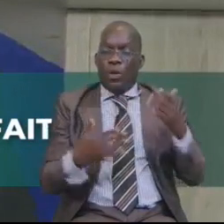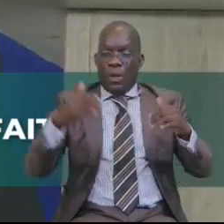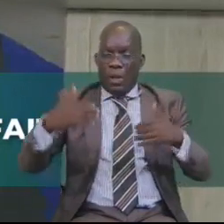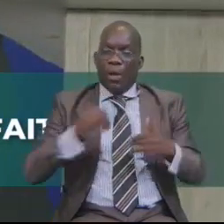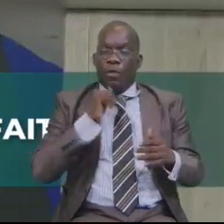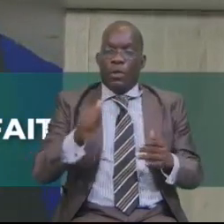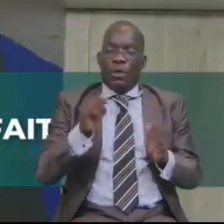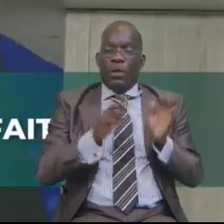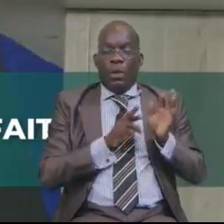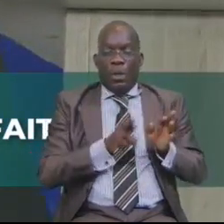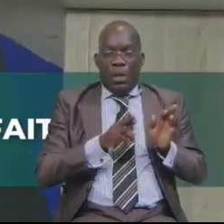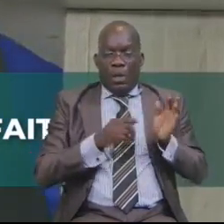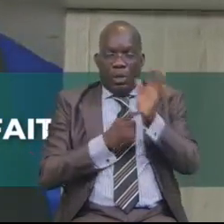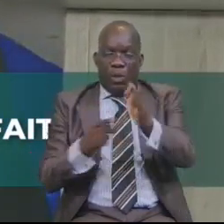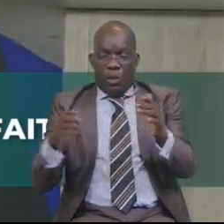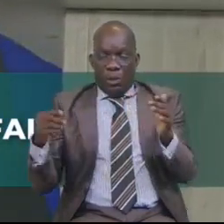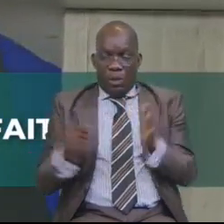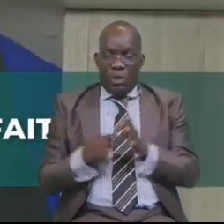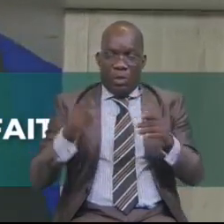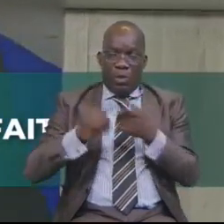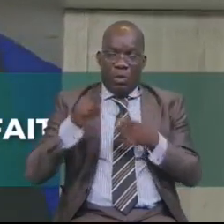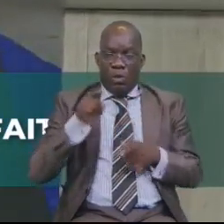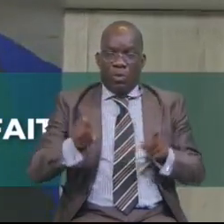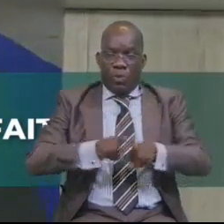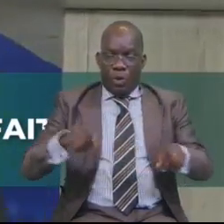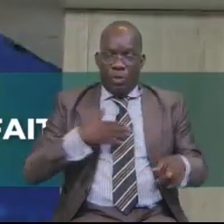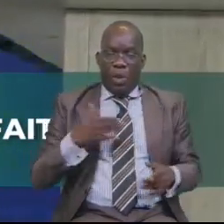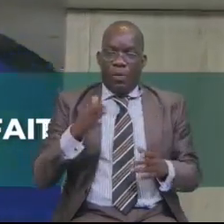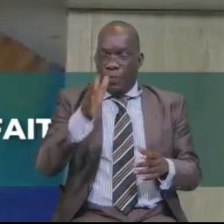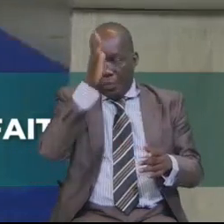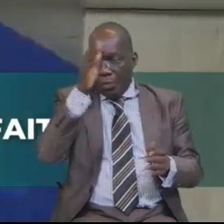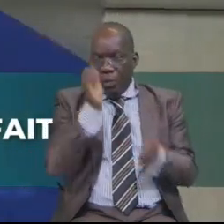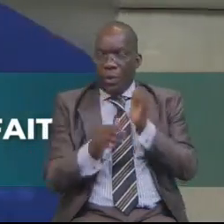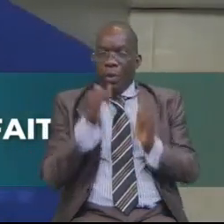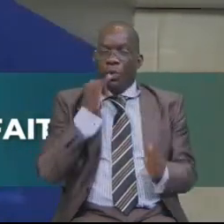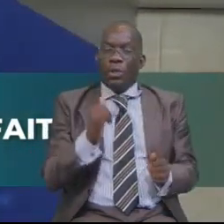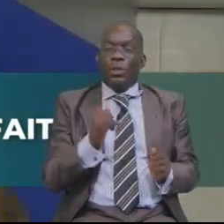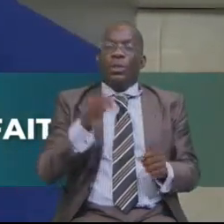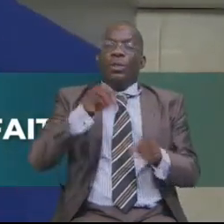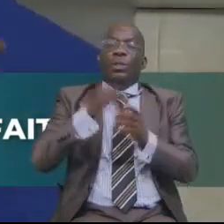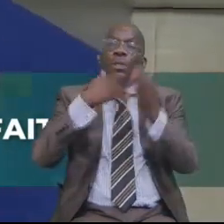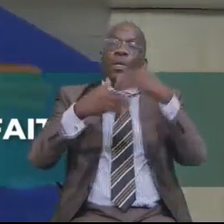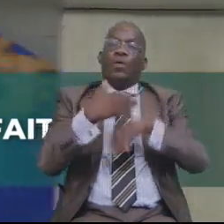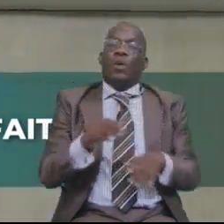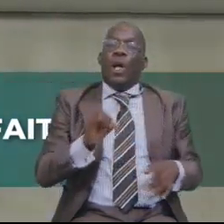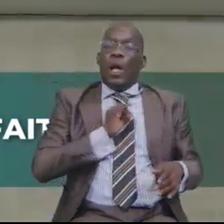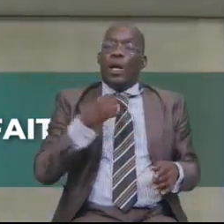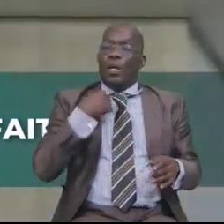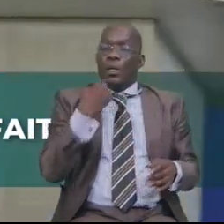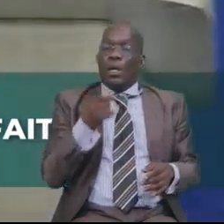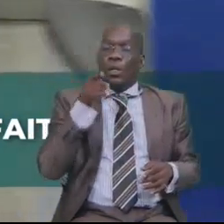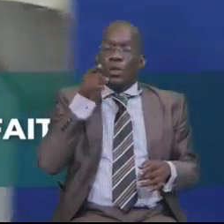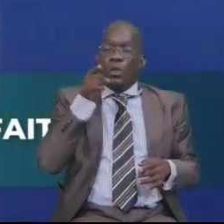you, but my Father who is in heaven. And I tell you this, that